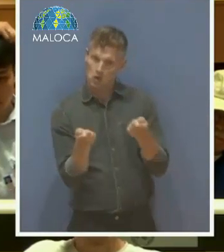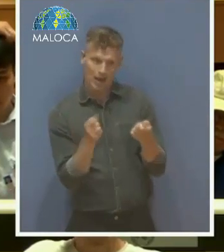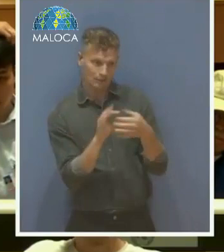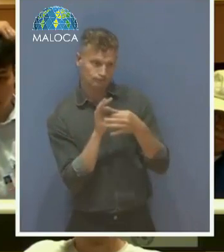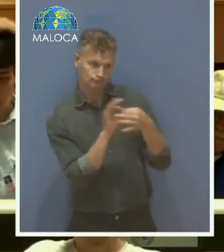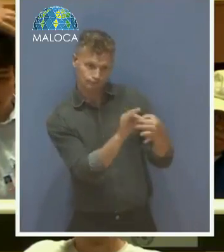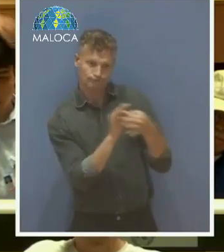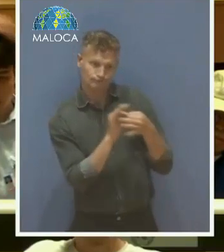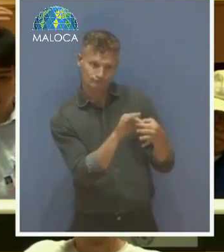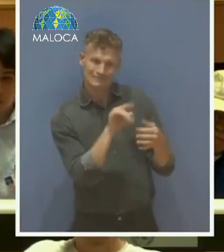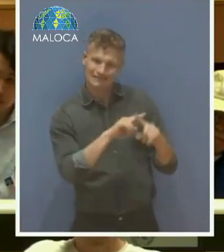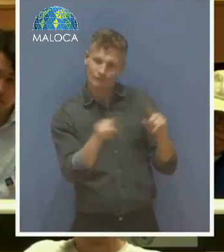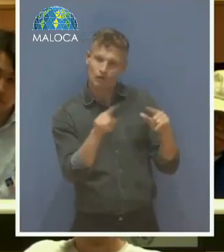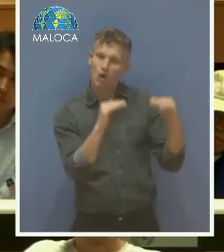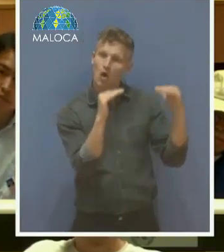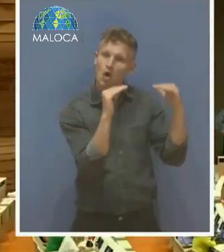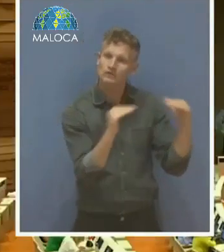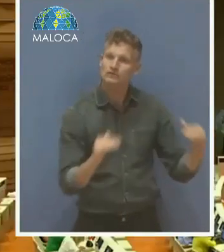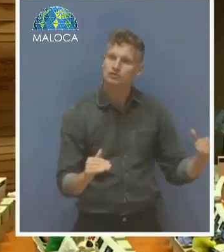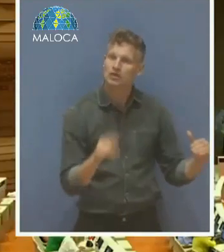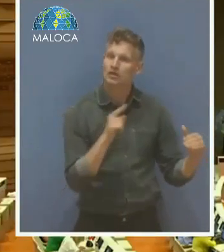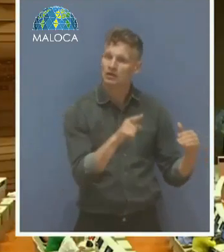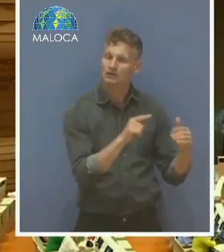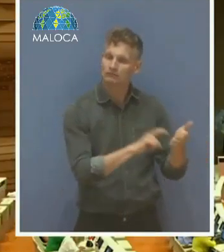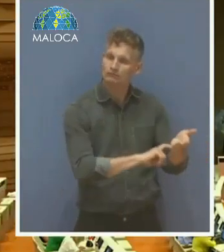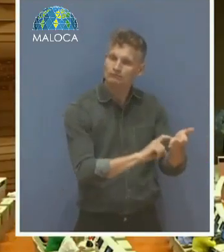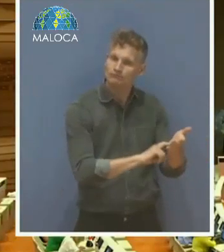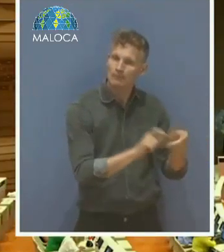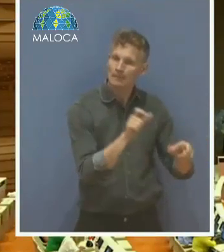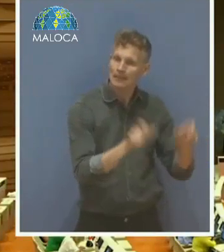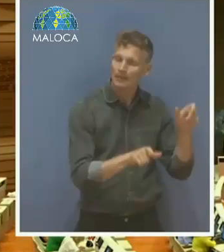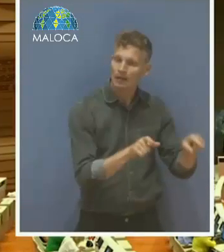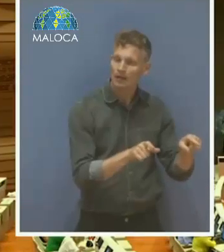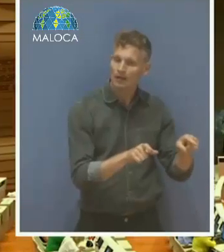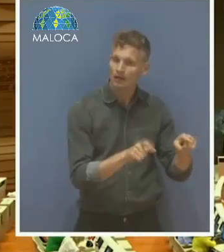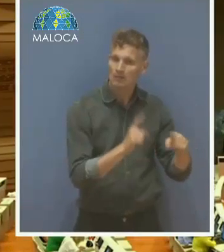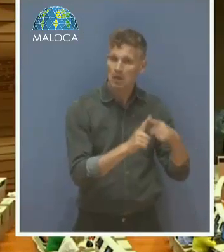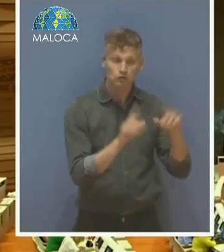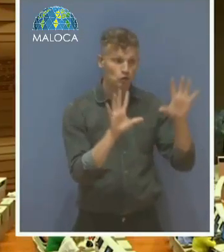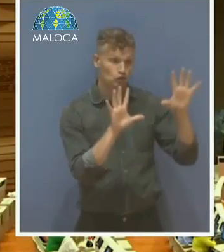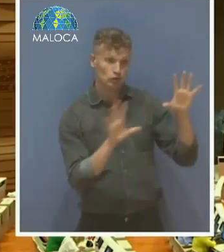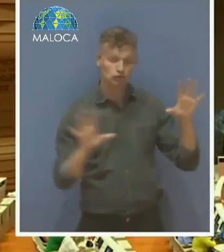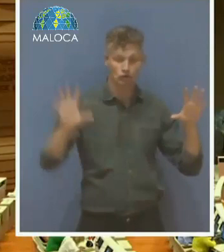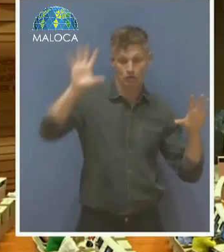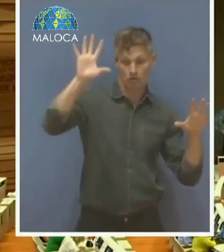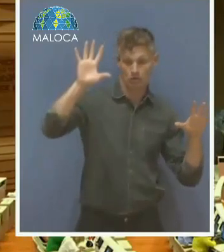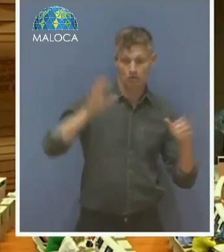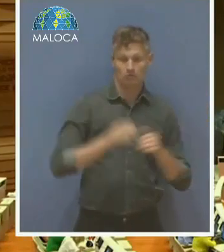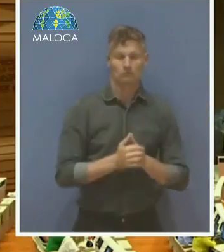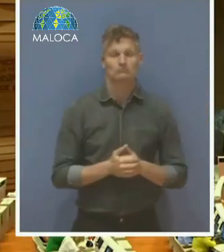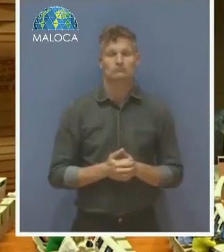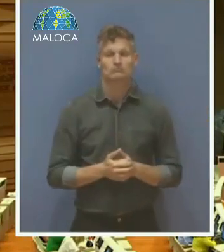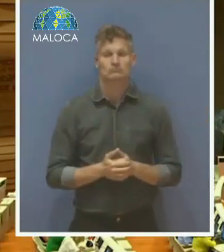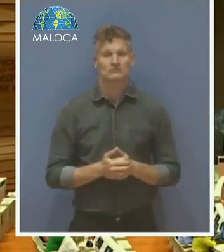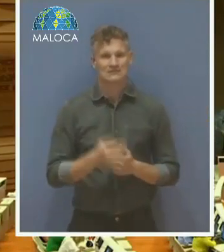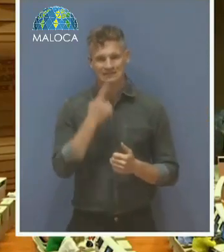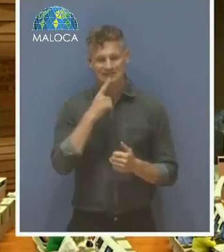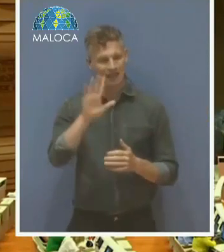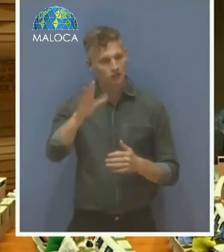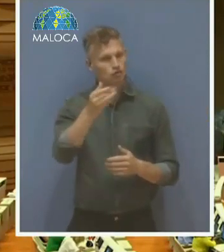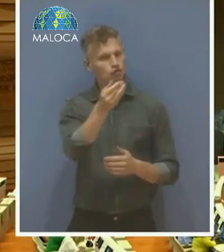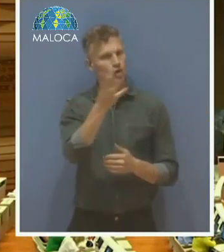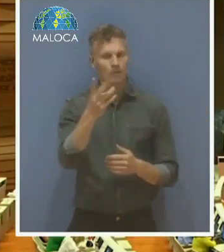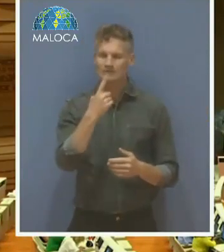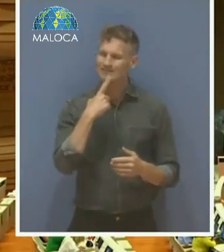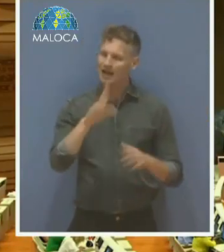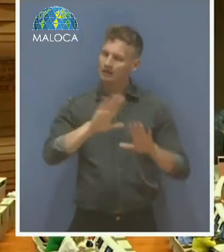and regional structures, for instance, at the level of ECLAC, so as to set some red lines that could then